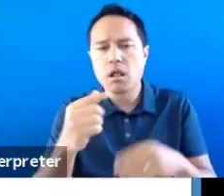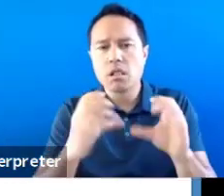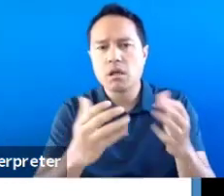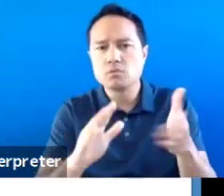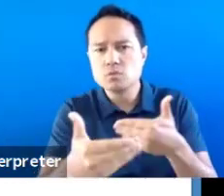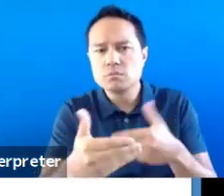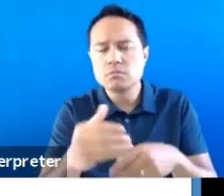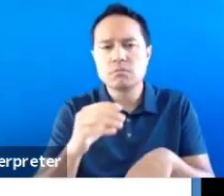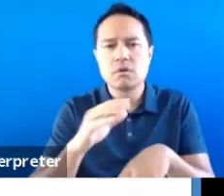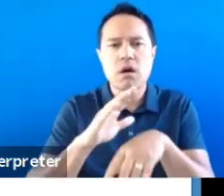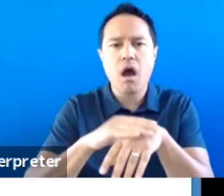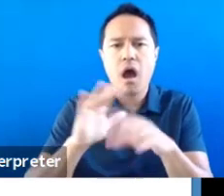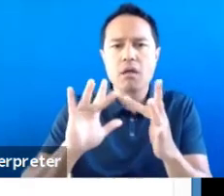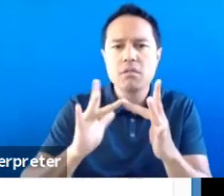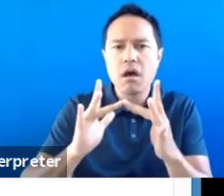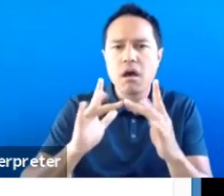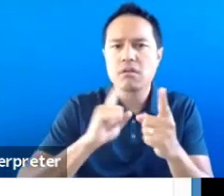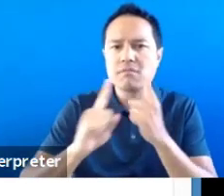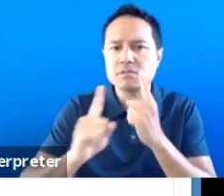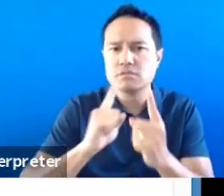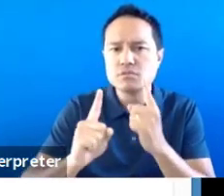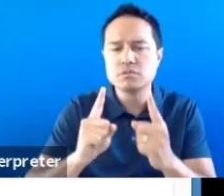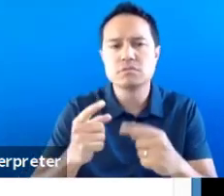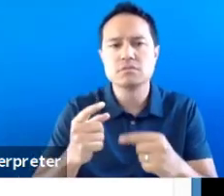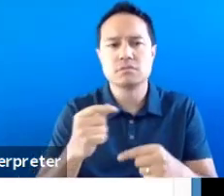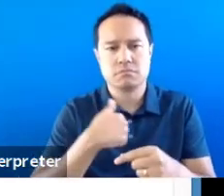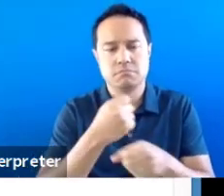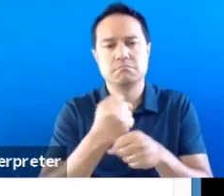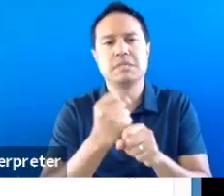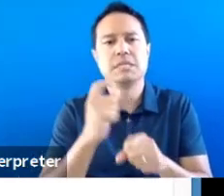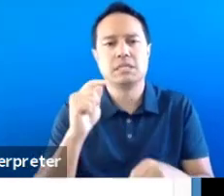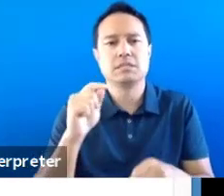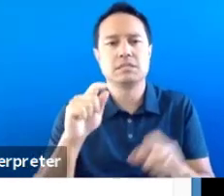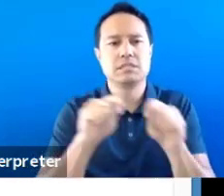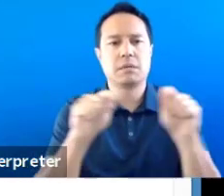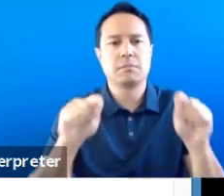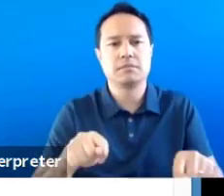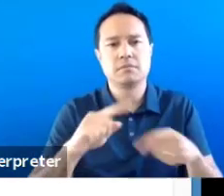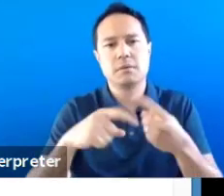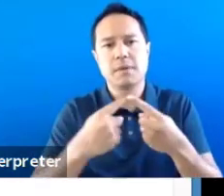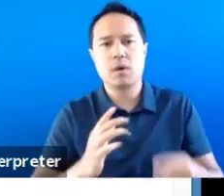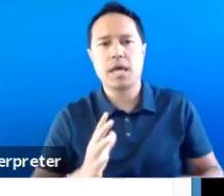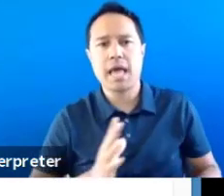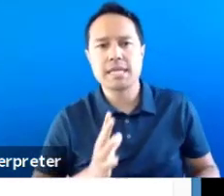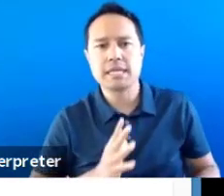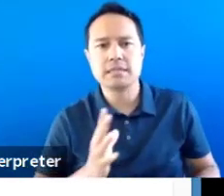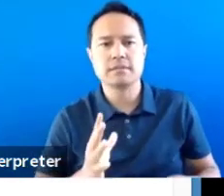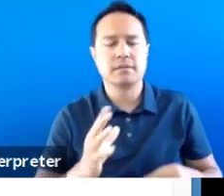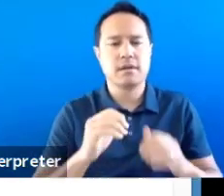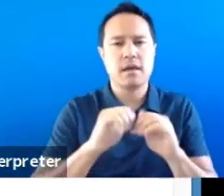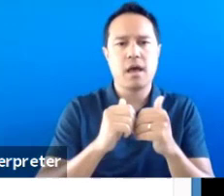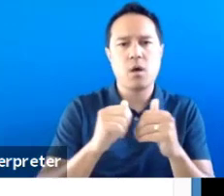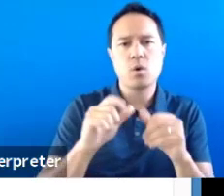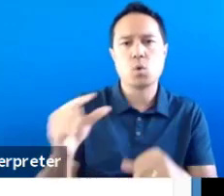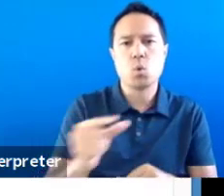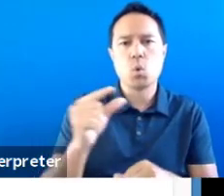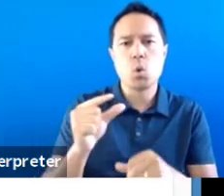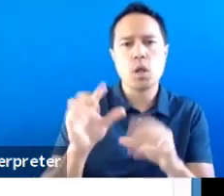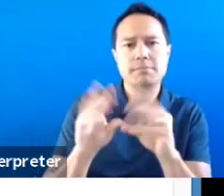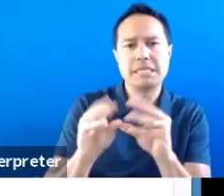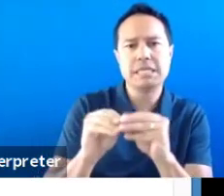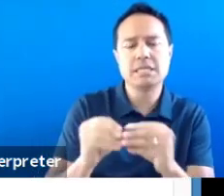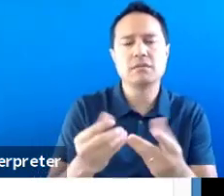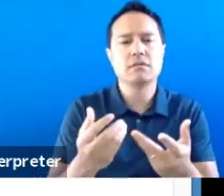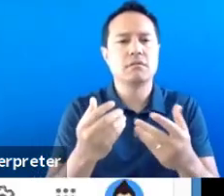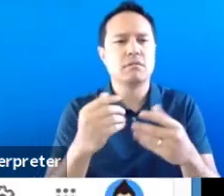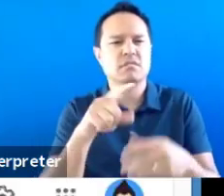conversations? So I created some templates on online class etiquette, how to use Google Meet, and some other tips that might be